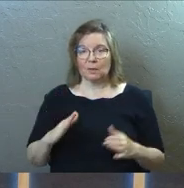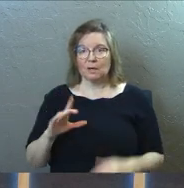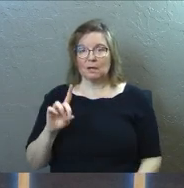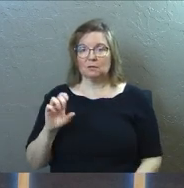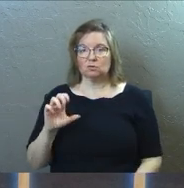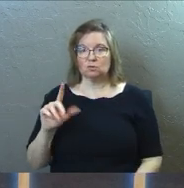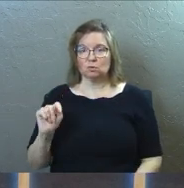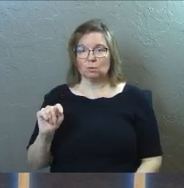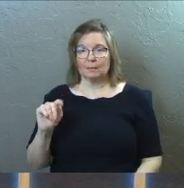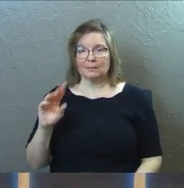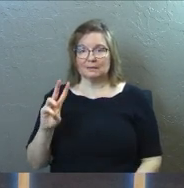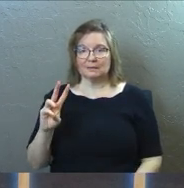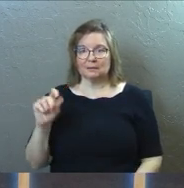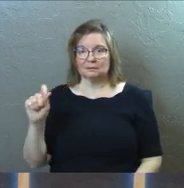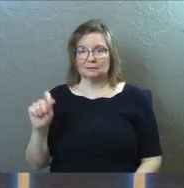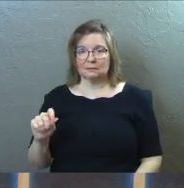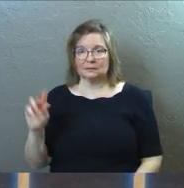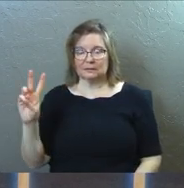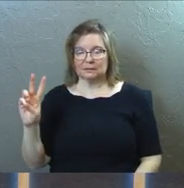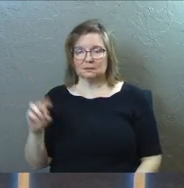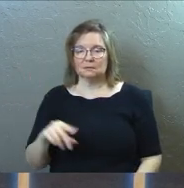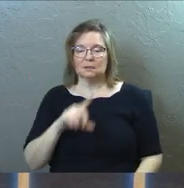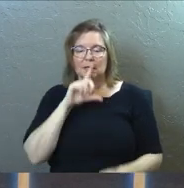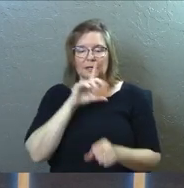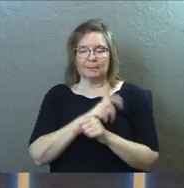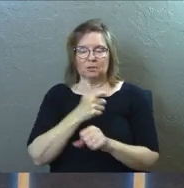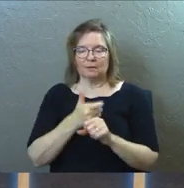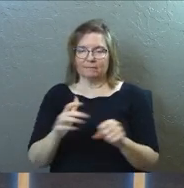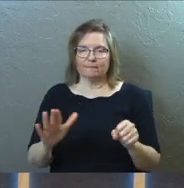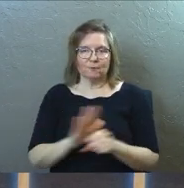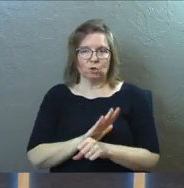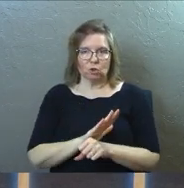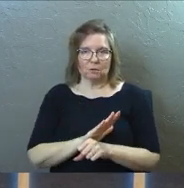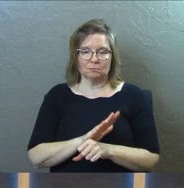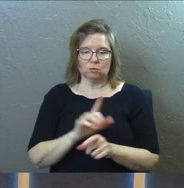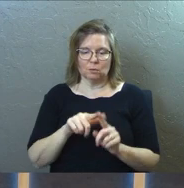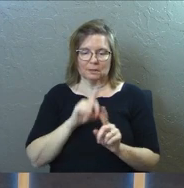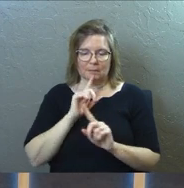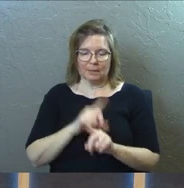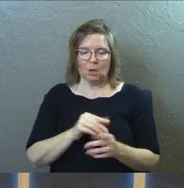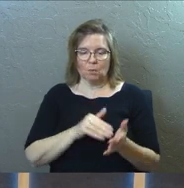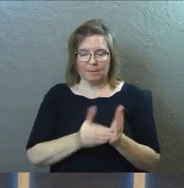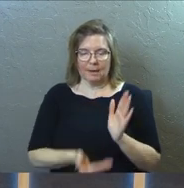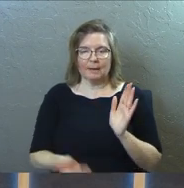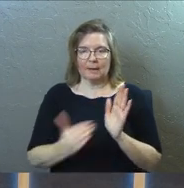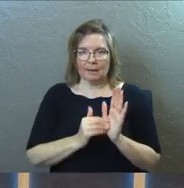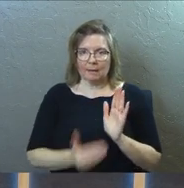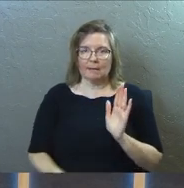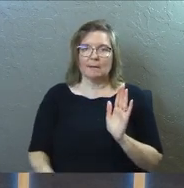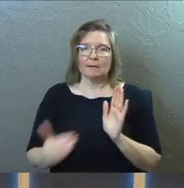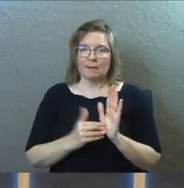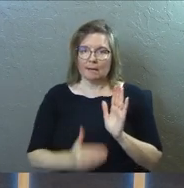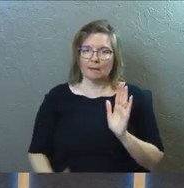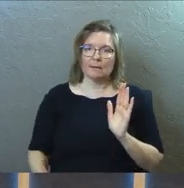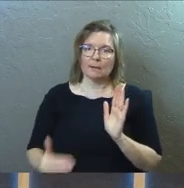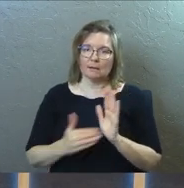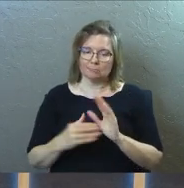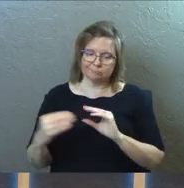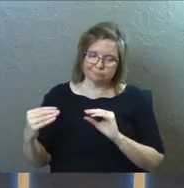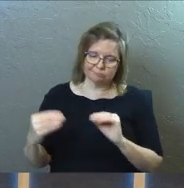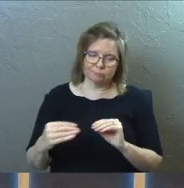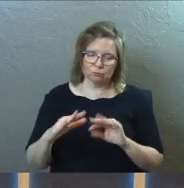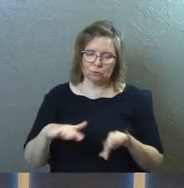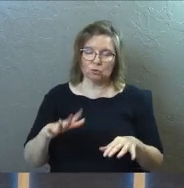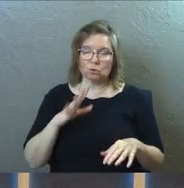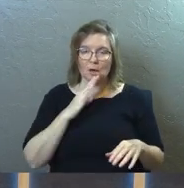6. And you must commit yourselves wholeheartedly to these commands that I'm giving you today. Repeat them again and again to your children. Talk